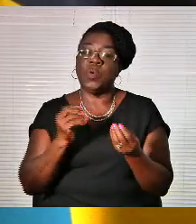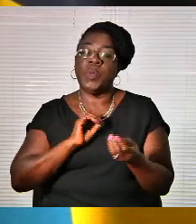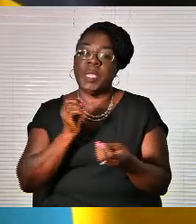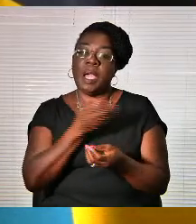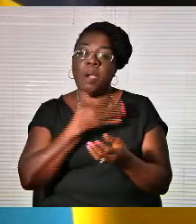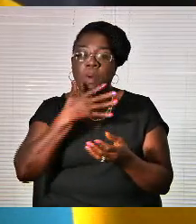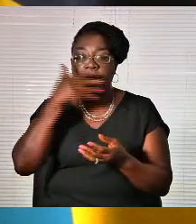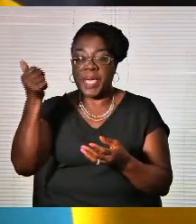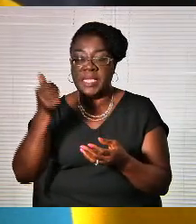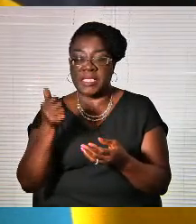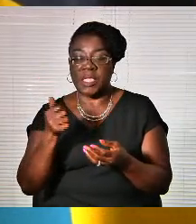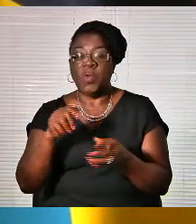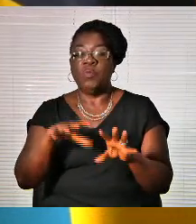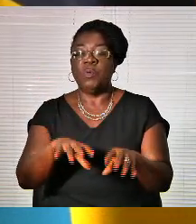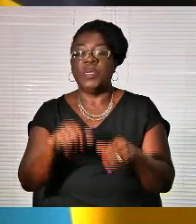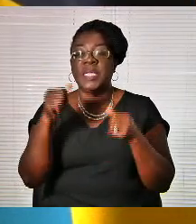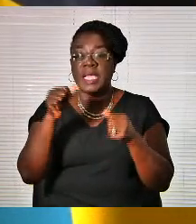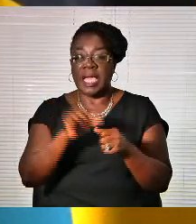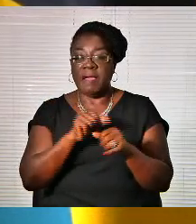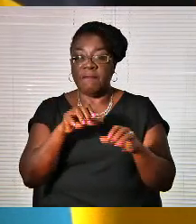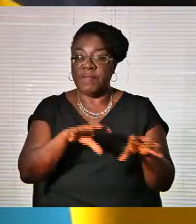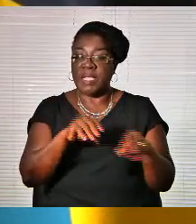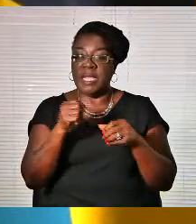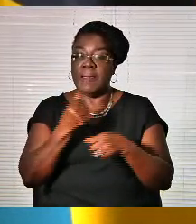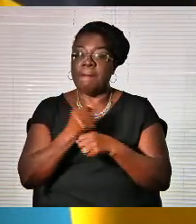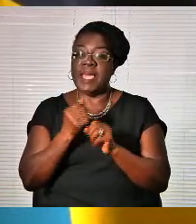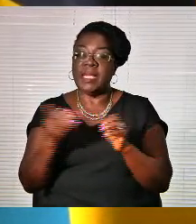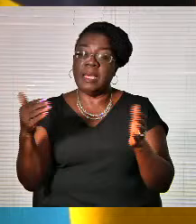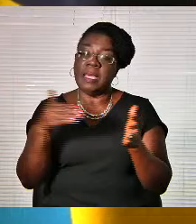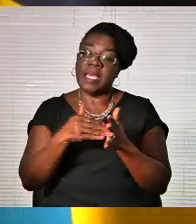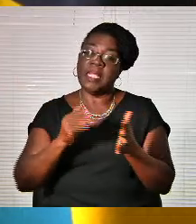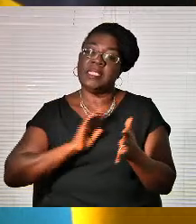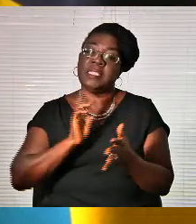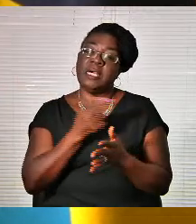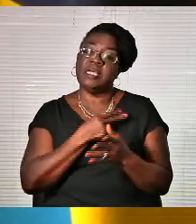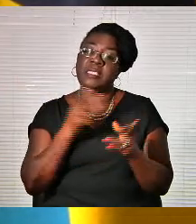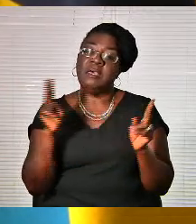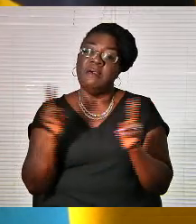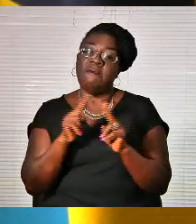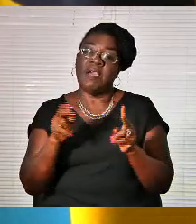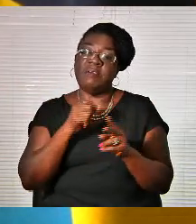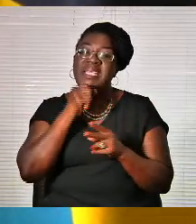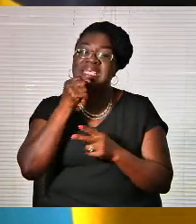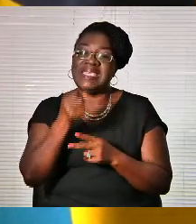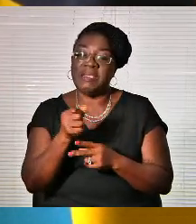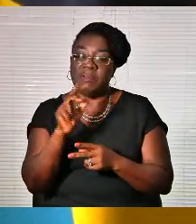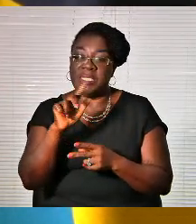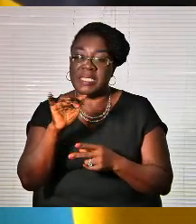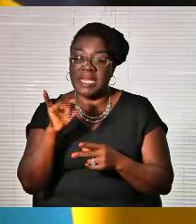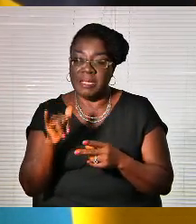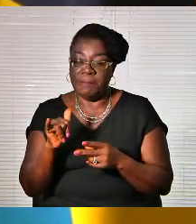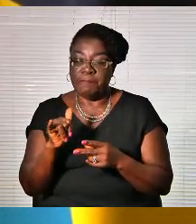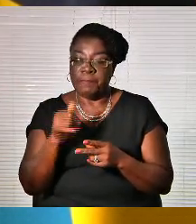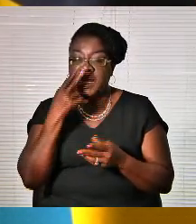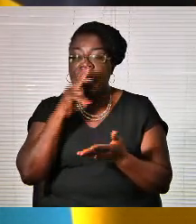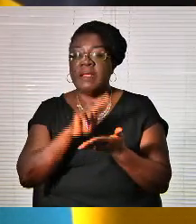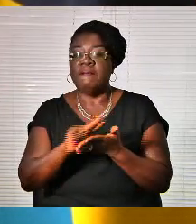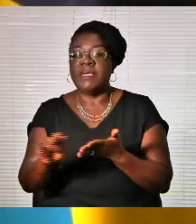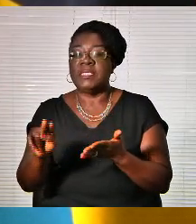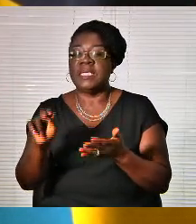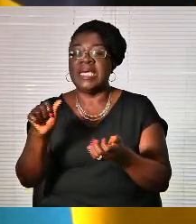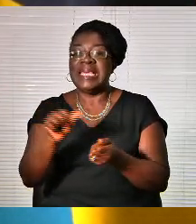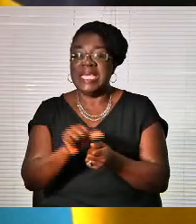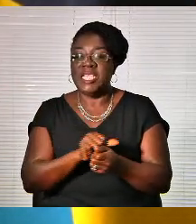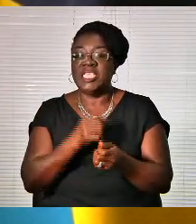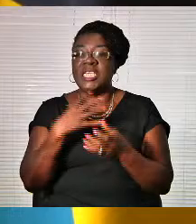every claim made against us very seriously and investigate each claim on its merit.